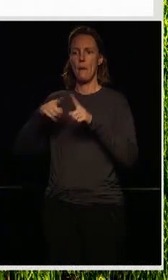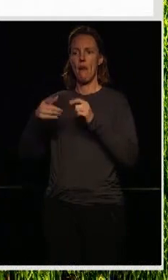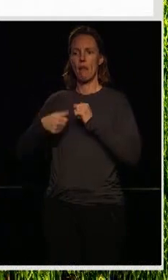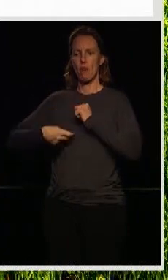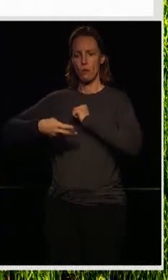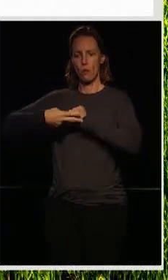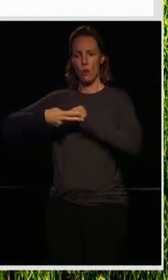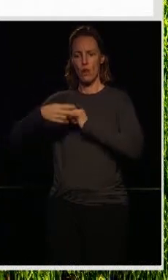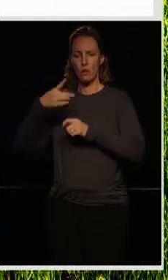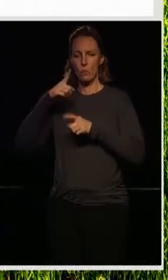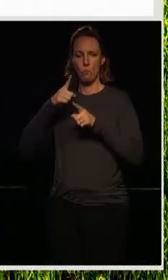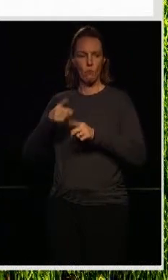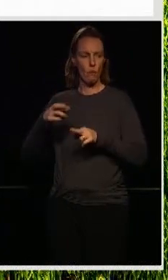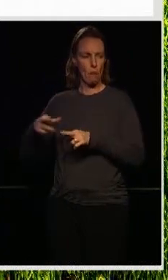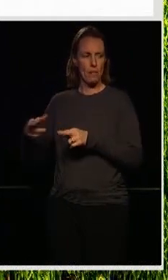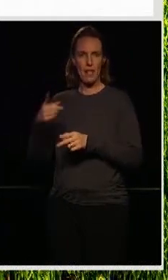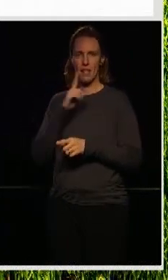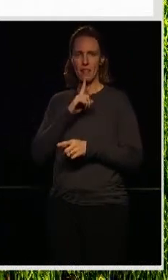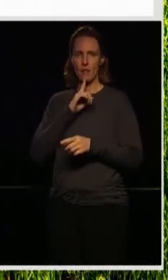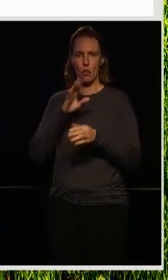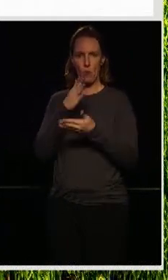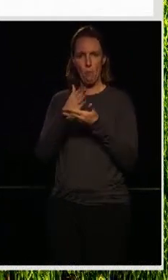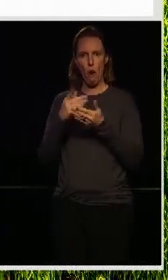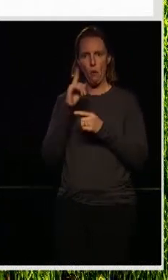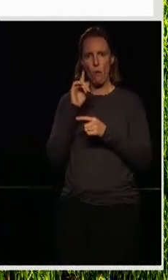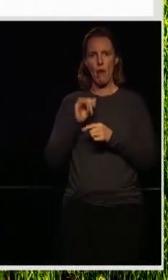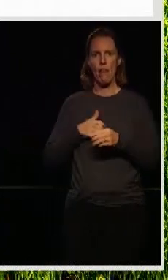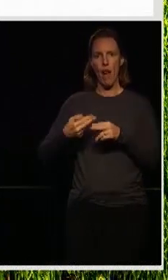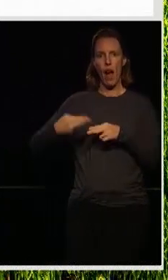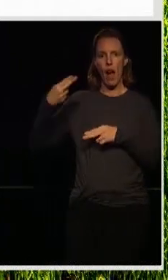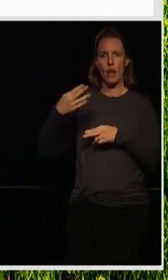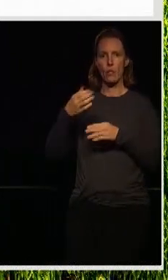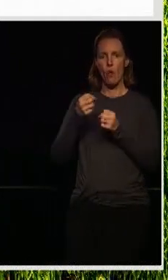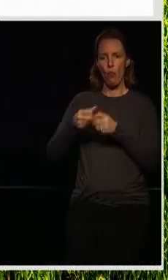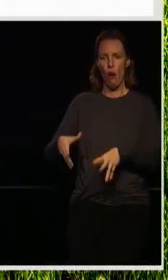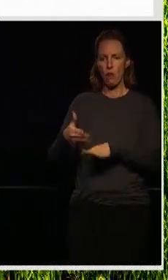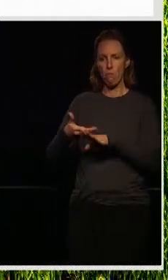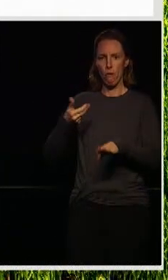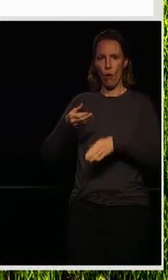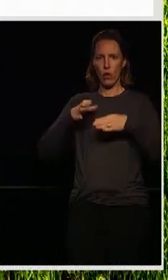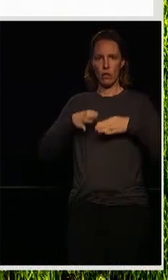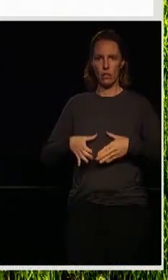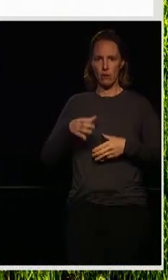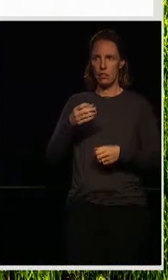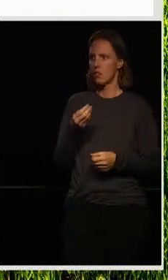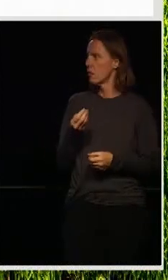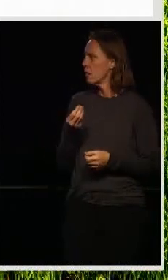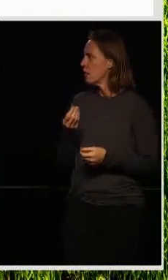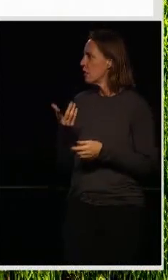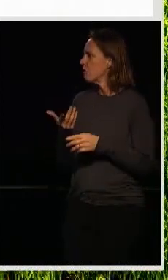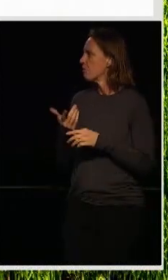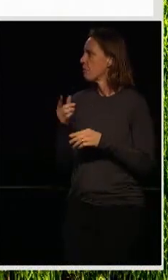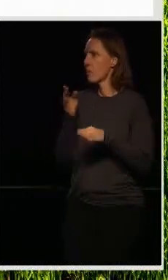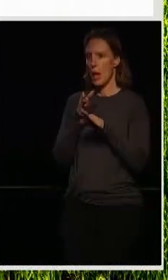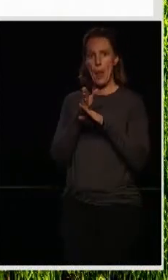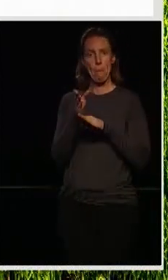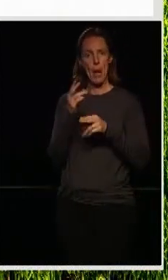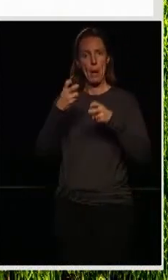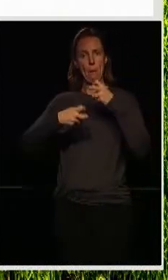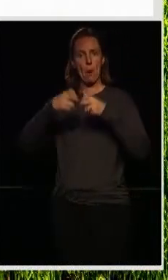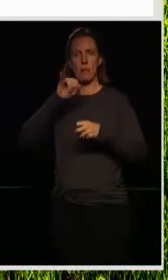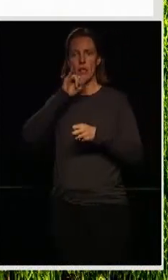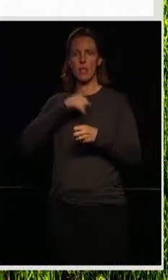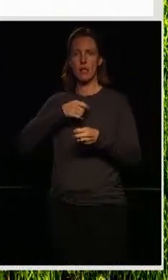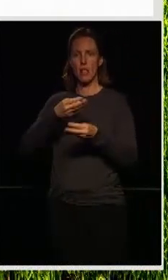single phase with the highest post-harvest losses before consumption. The main culprit of grain storage